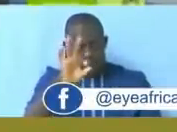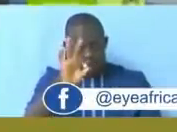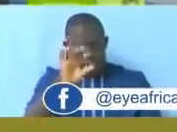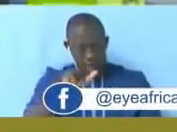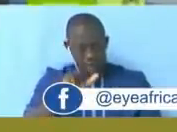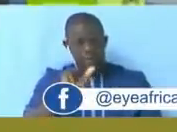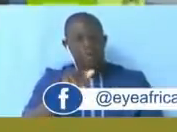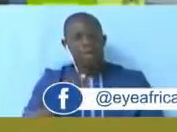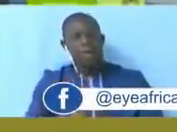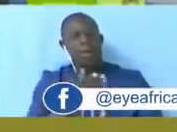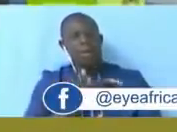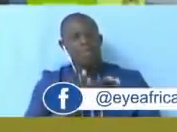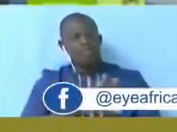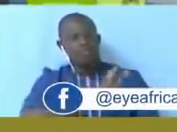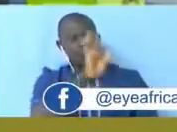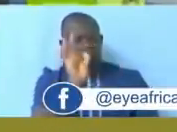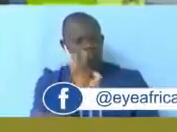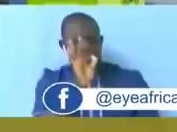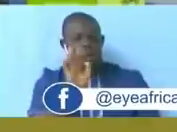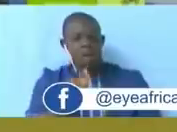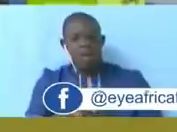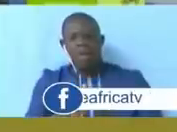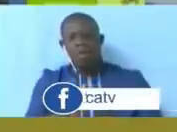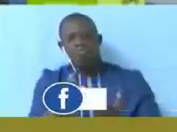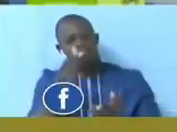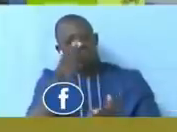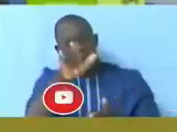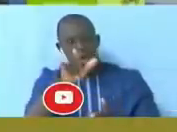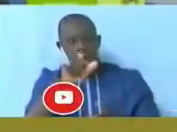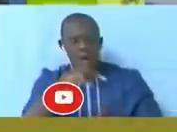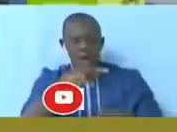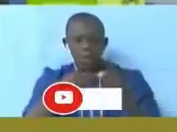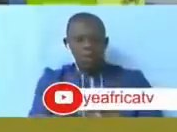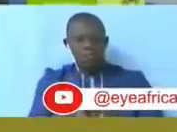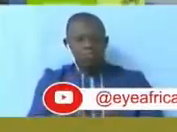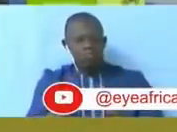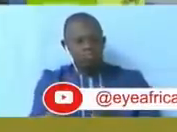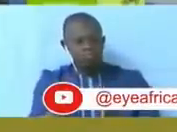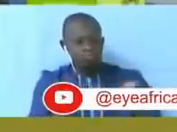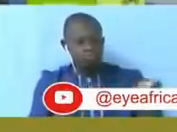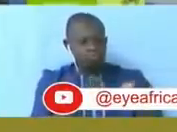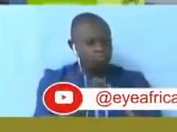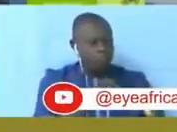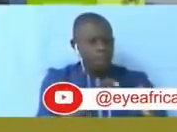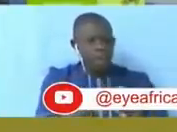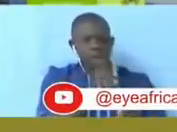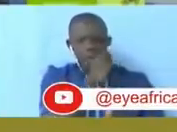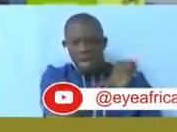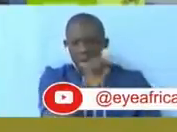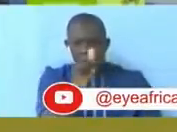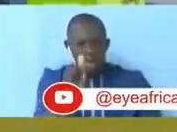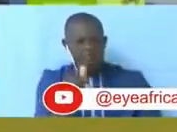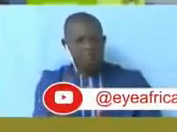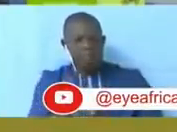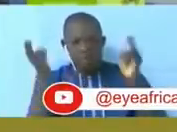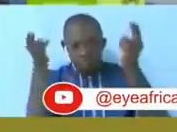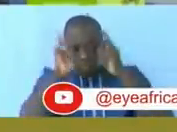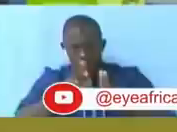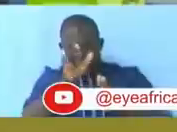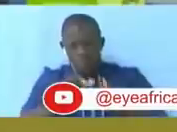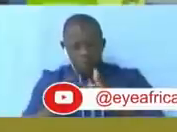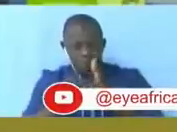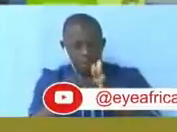unfortunate privilege of controlling every magistrate who was posted in Basé, but he knew he couldn't